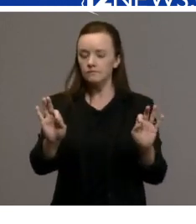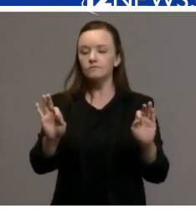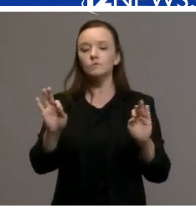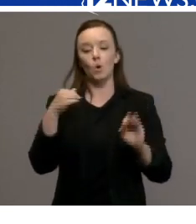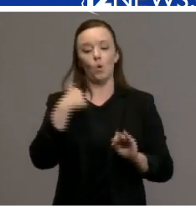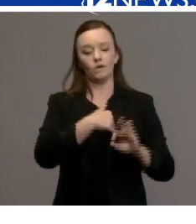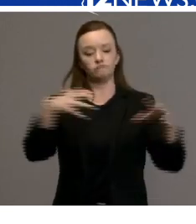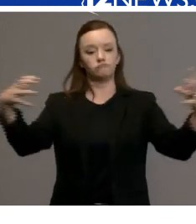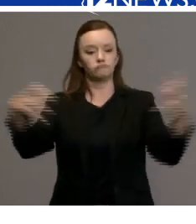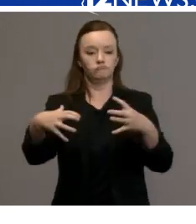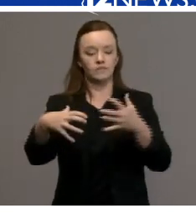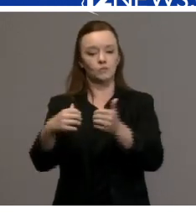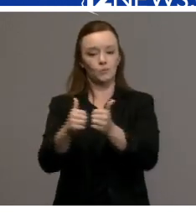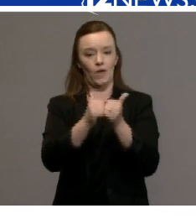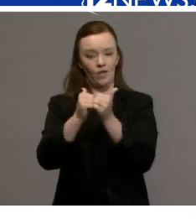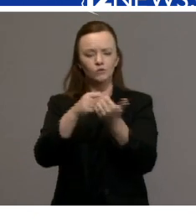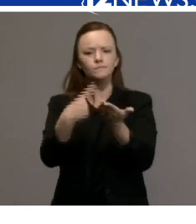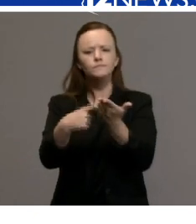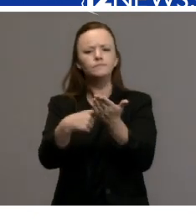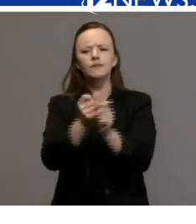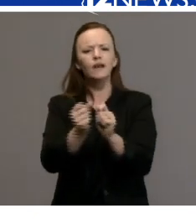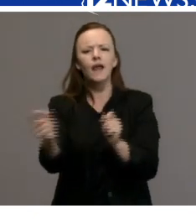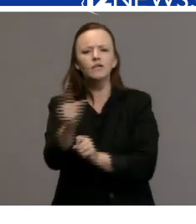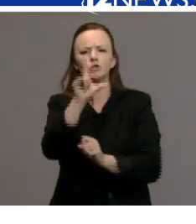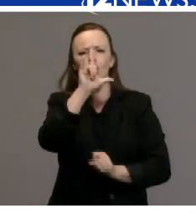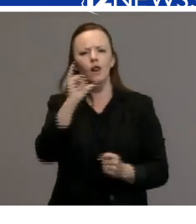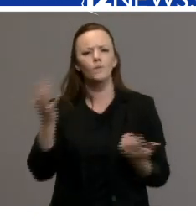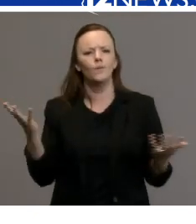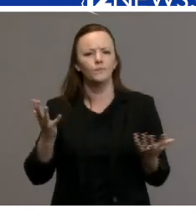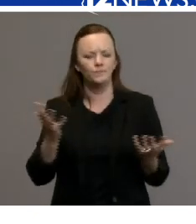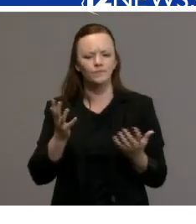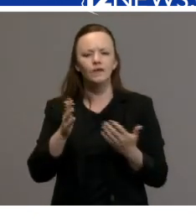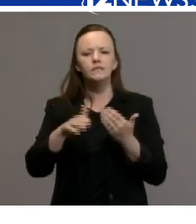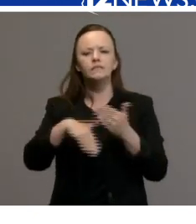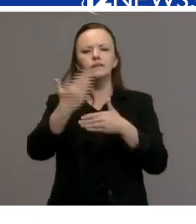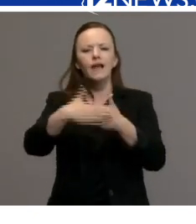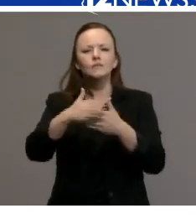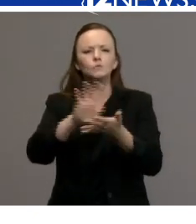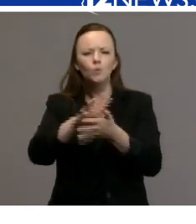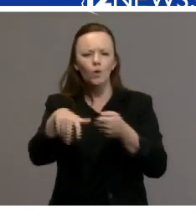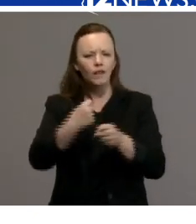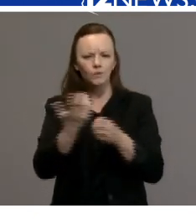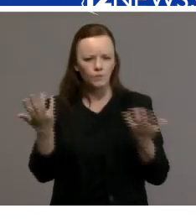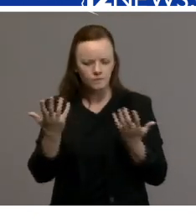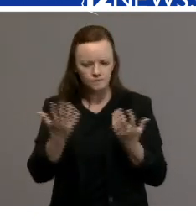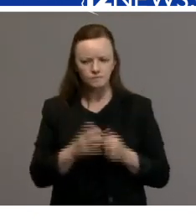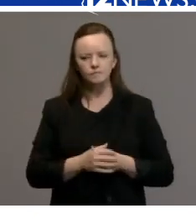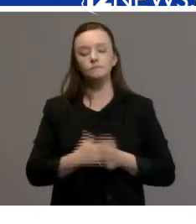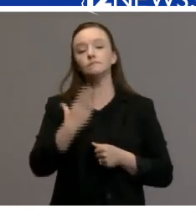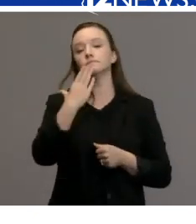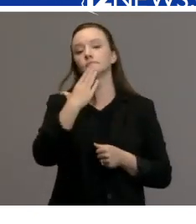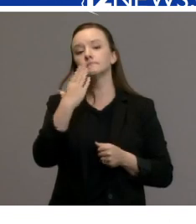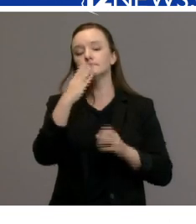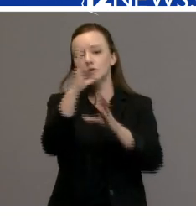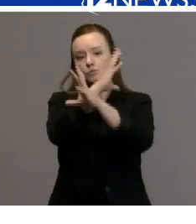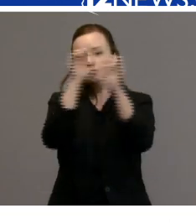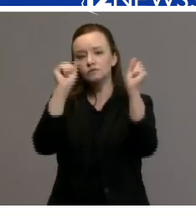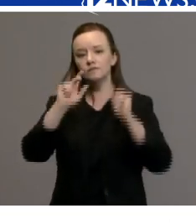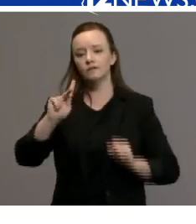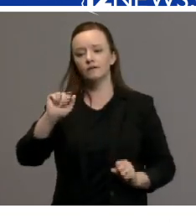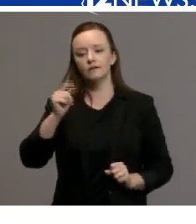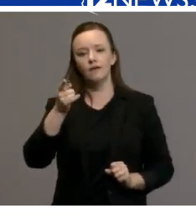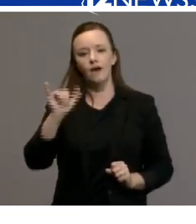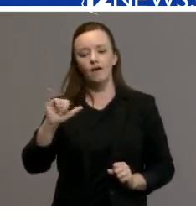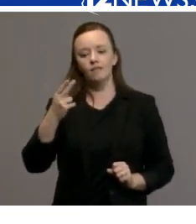What does next year look like and the next school year? So I want to thank Superintendent Kathy Hoffman, who's been